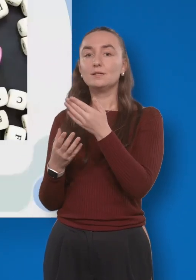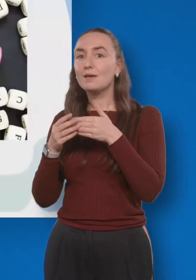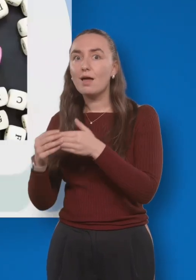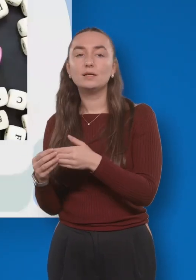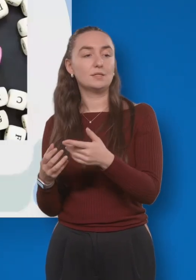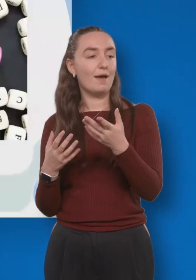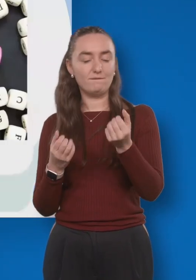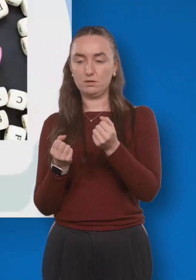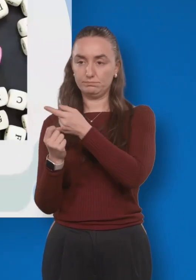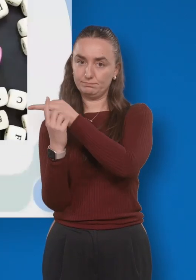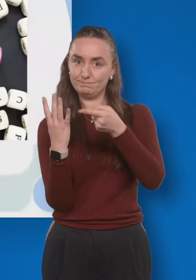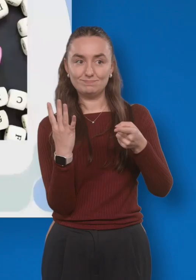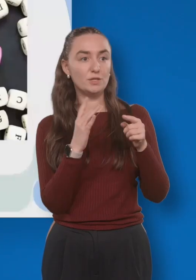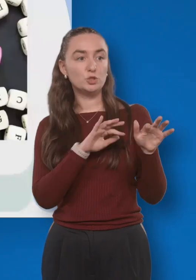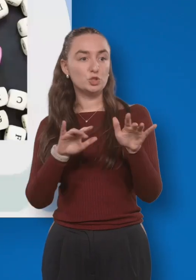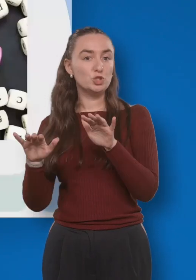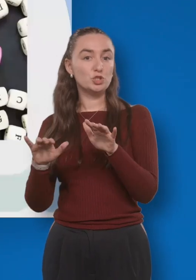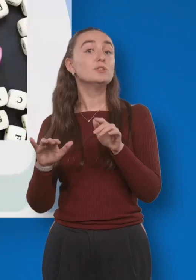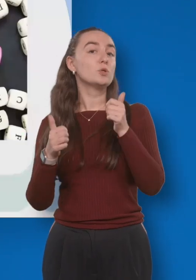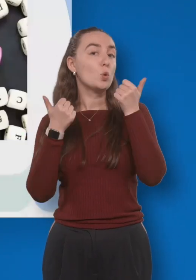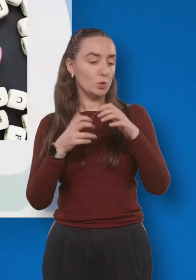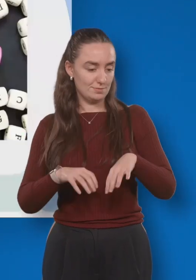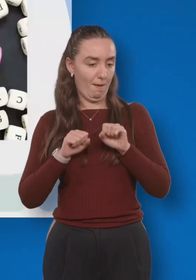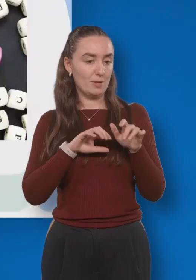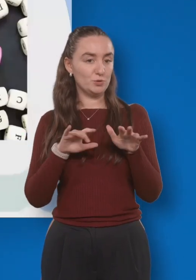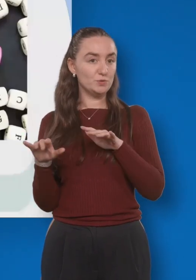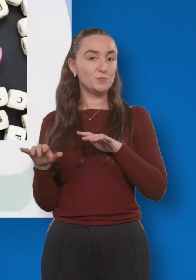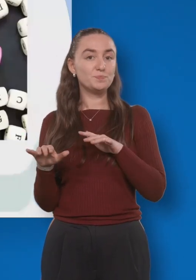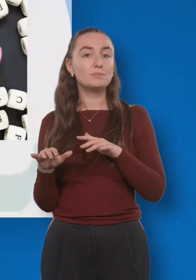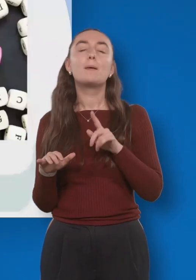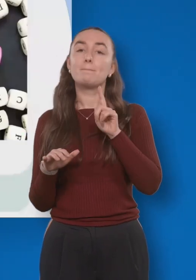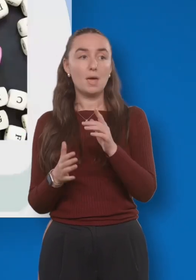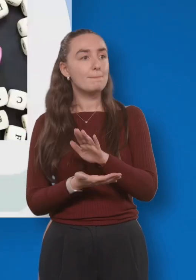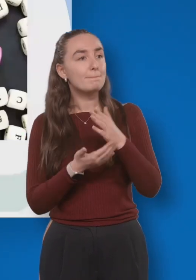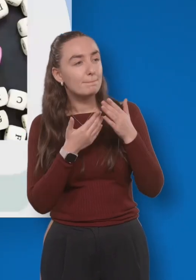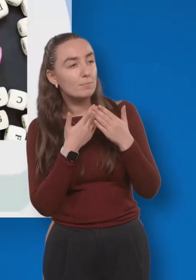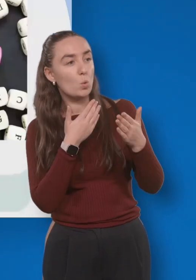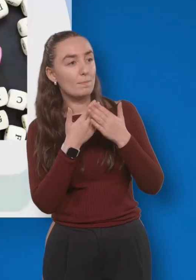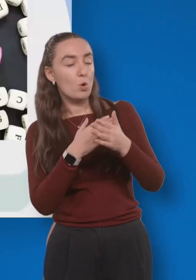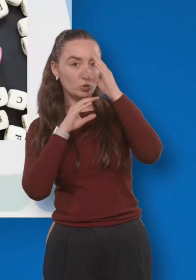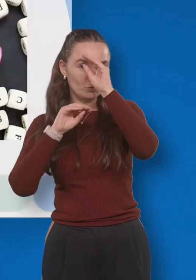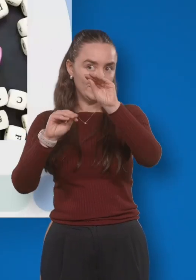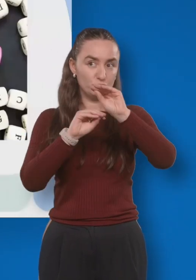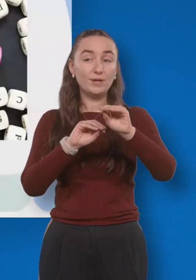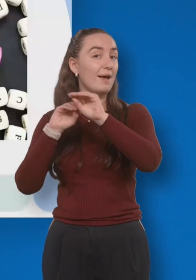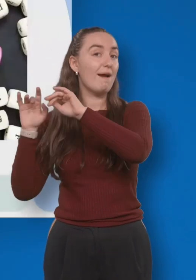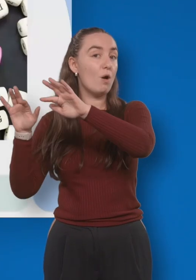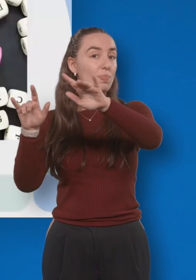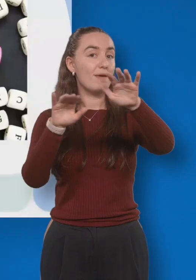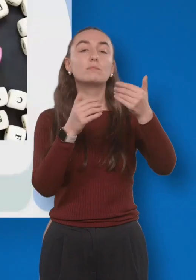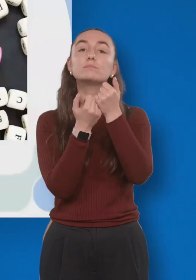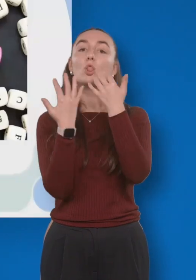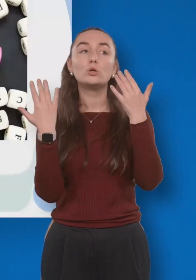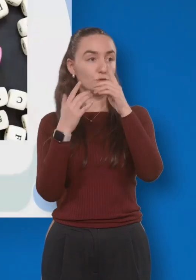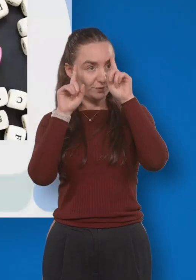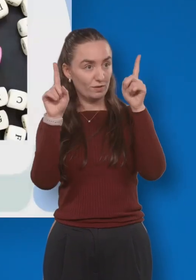well. So that's always a good starting point. But there is actually, we're starting to see more and more training emerging.